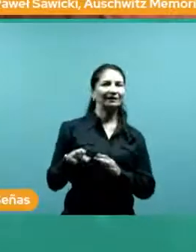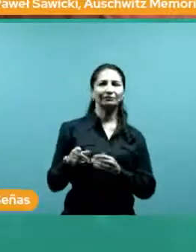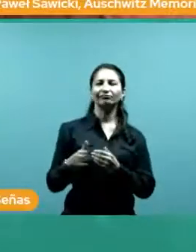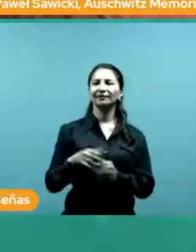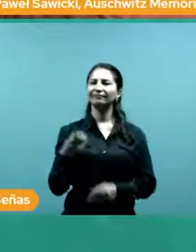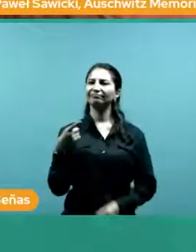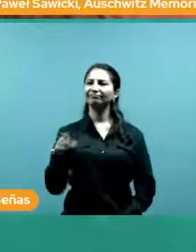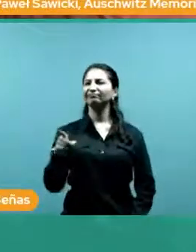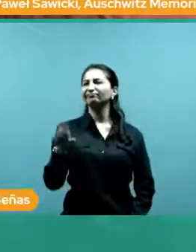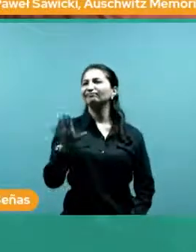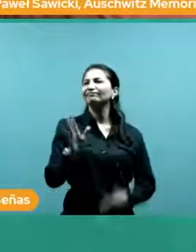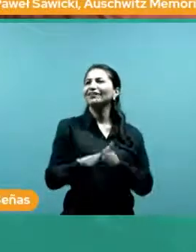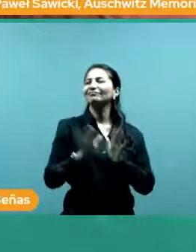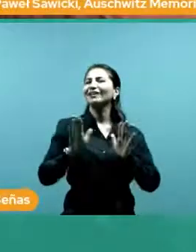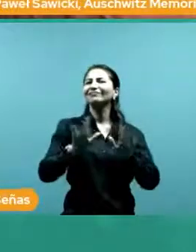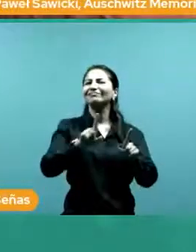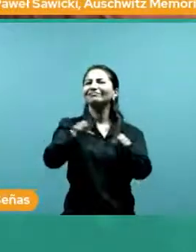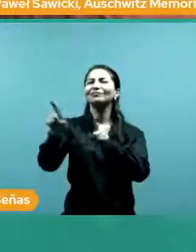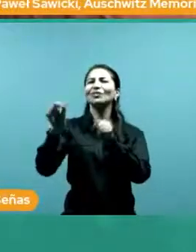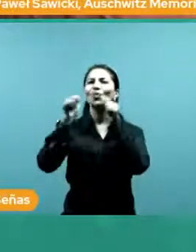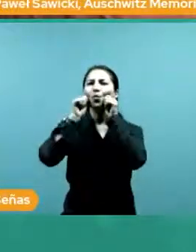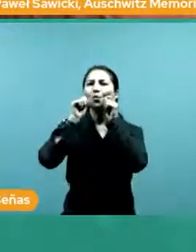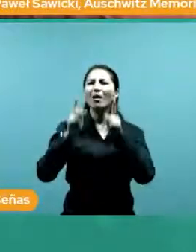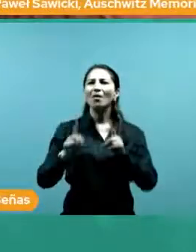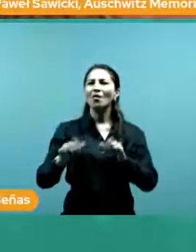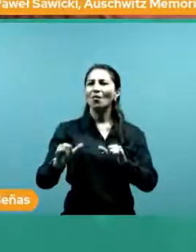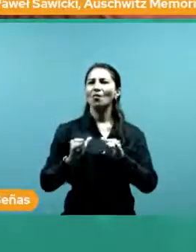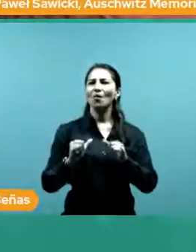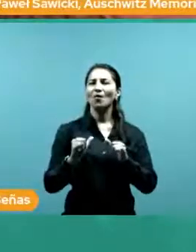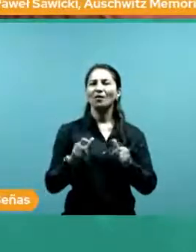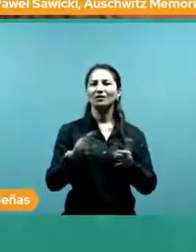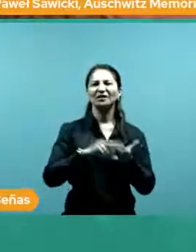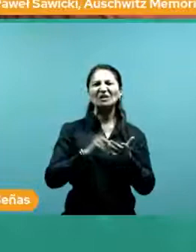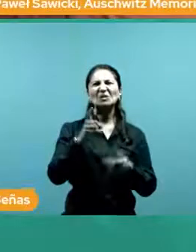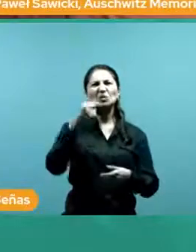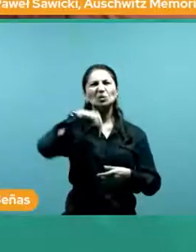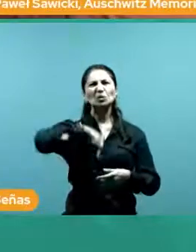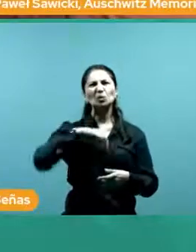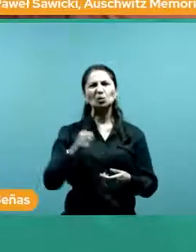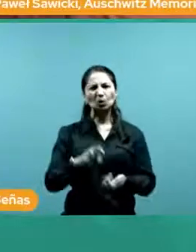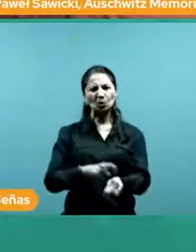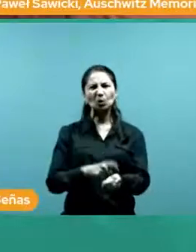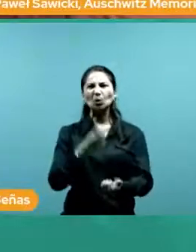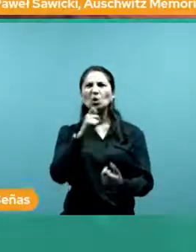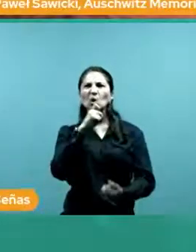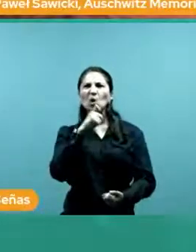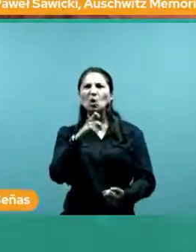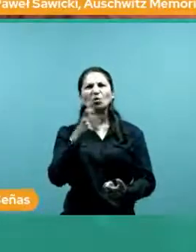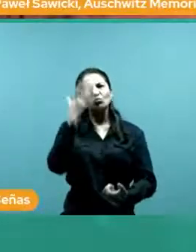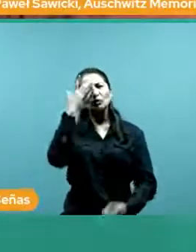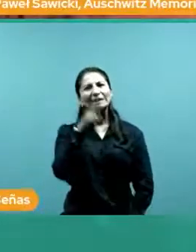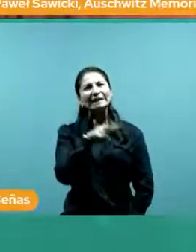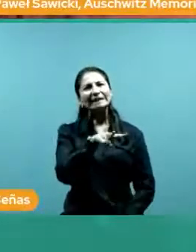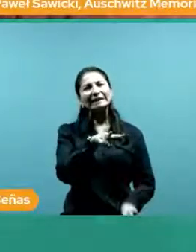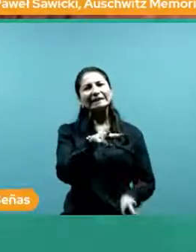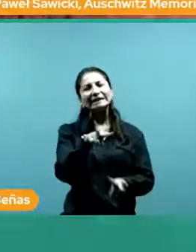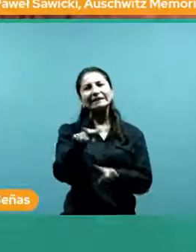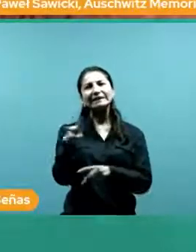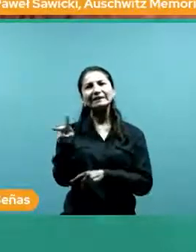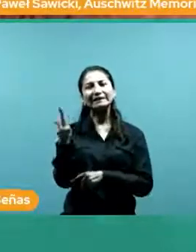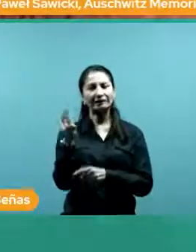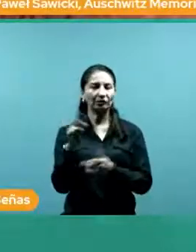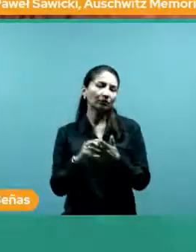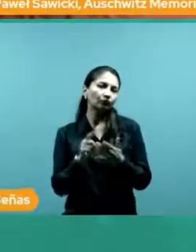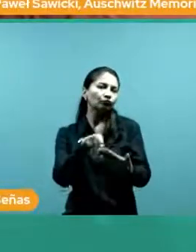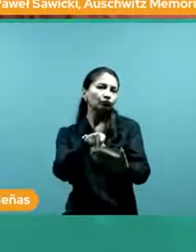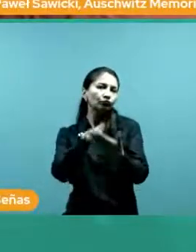estos seres humanos que creían en esta ideología del odio? But Auschwitz can also travel to the people.